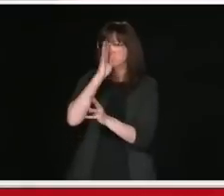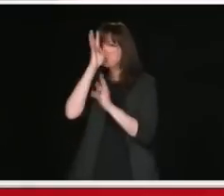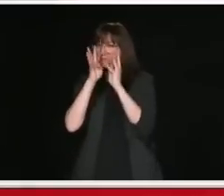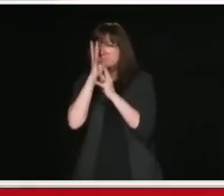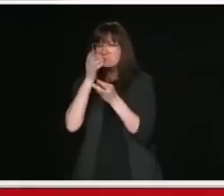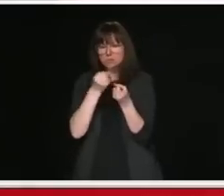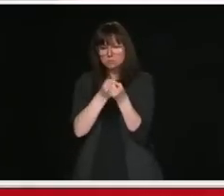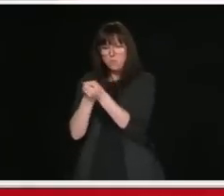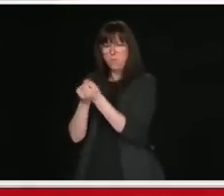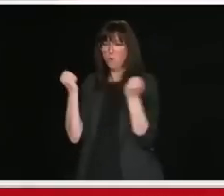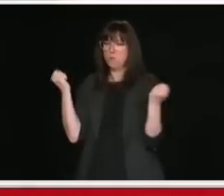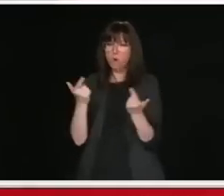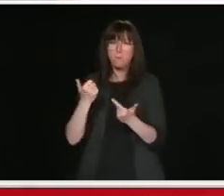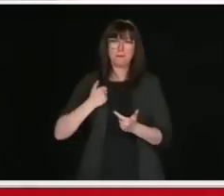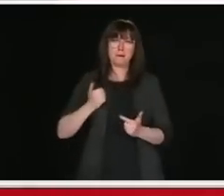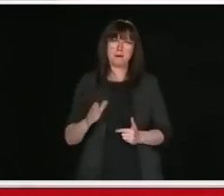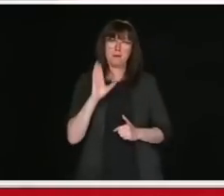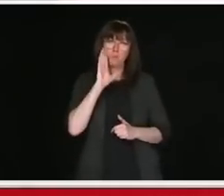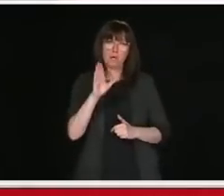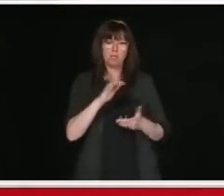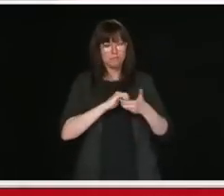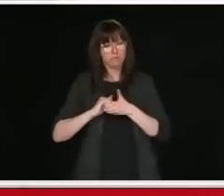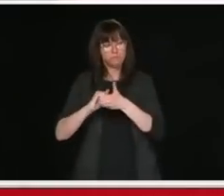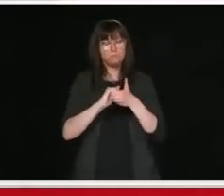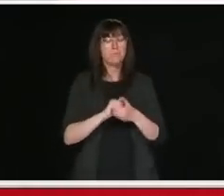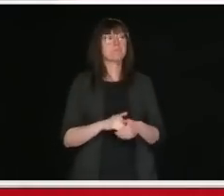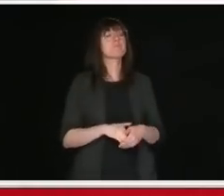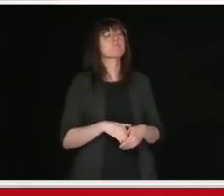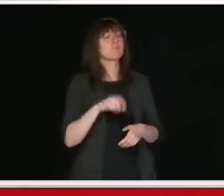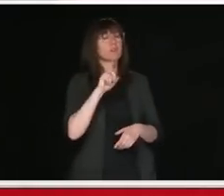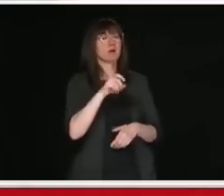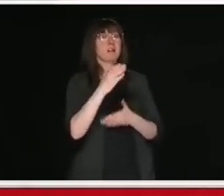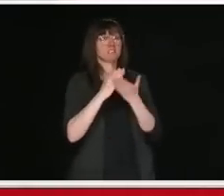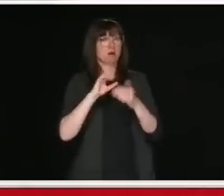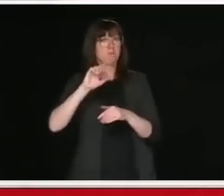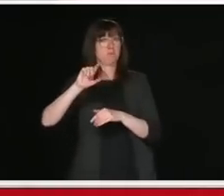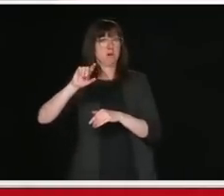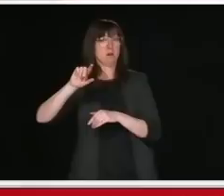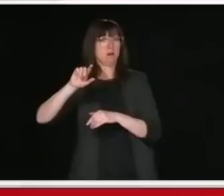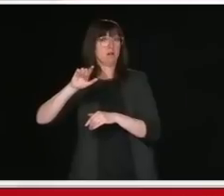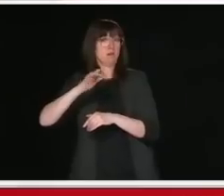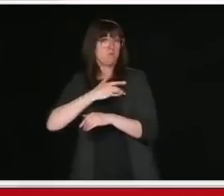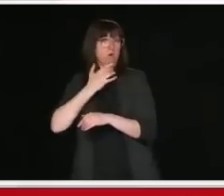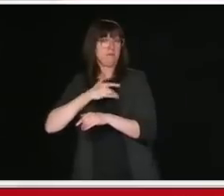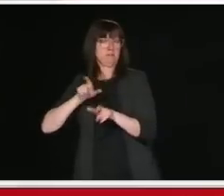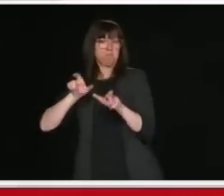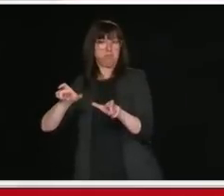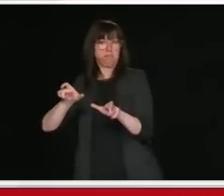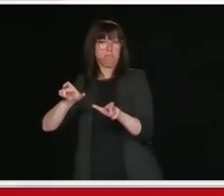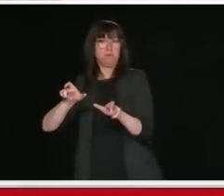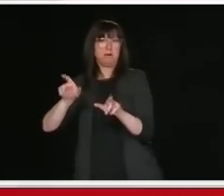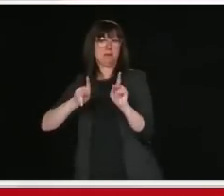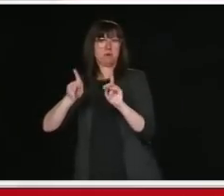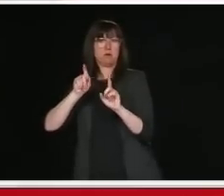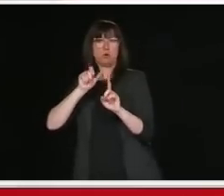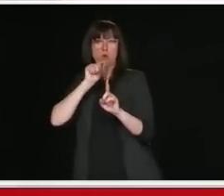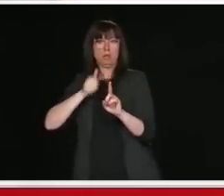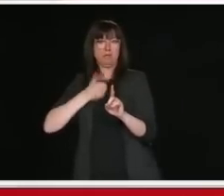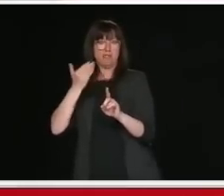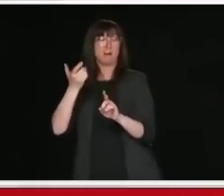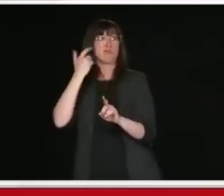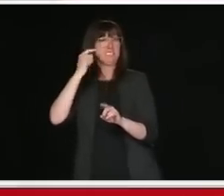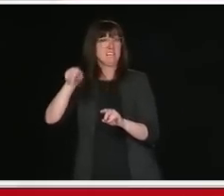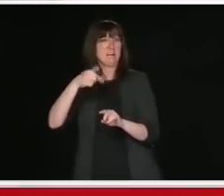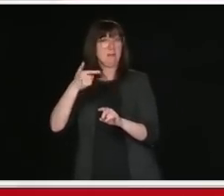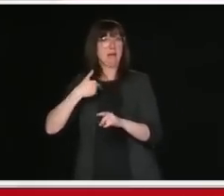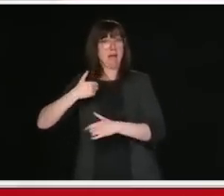Canada provinces have blocked entry of people from outside their provinces to keep people safe. Of course, Quebec now has police checkpoints along